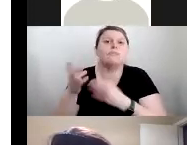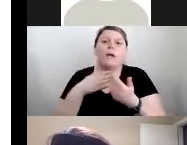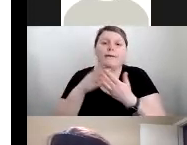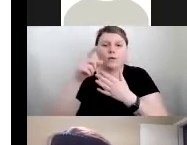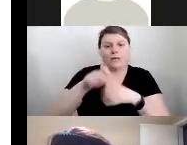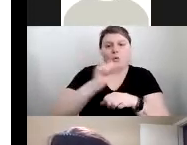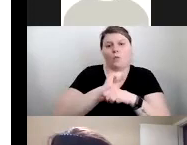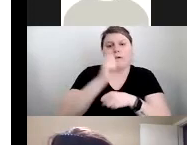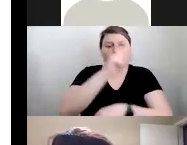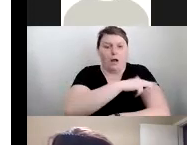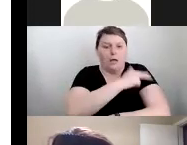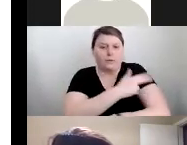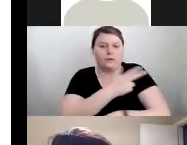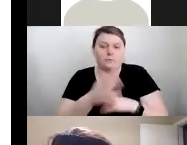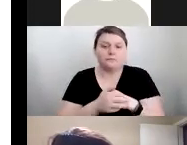work in a hospital.